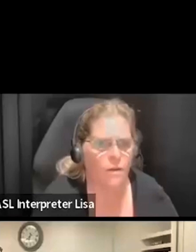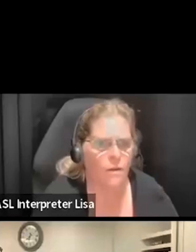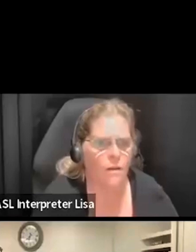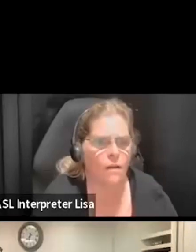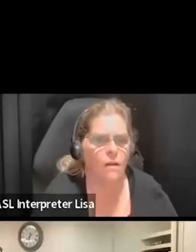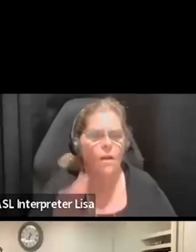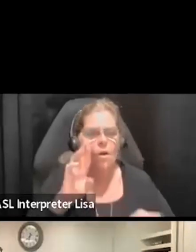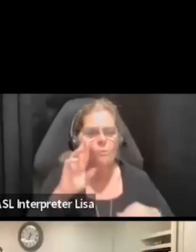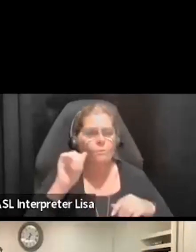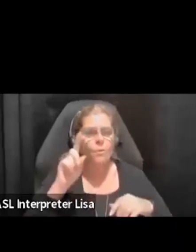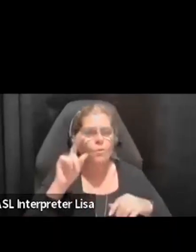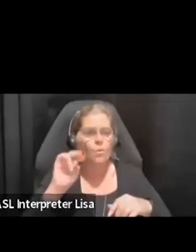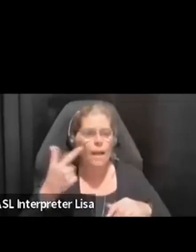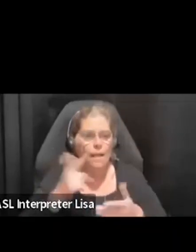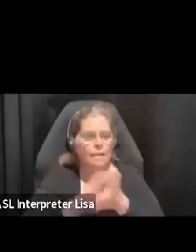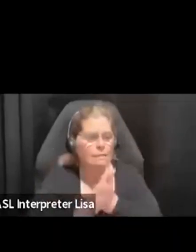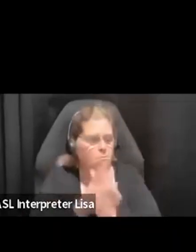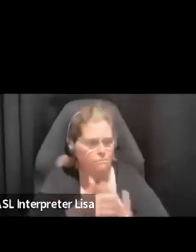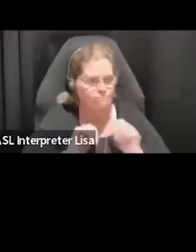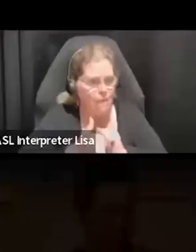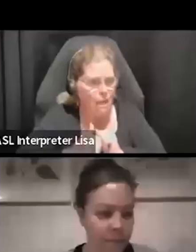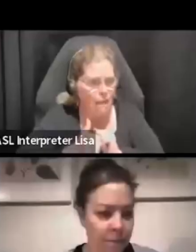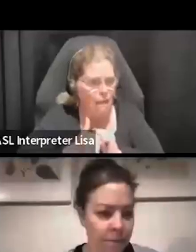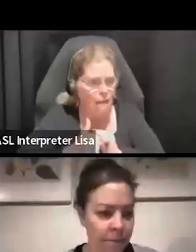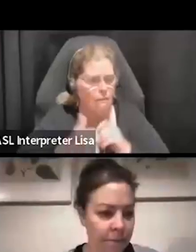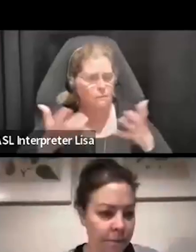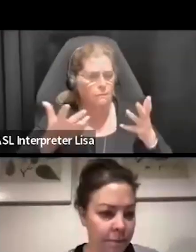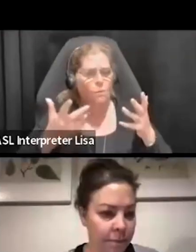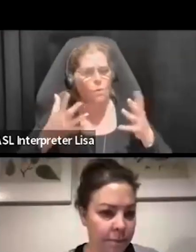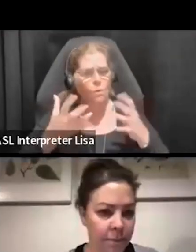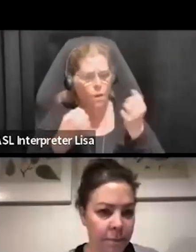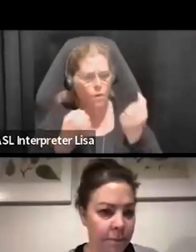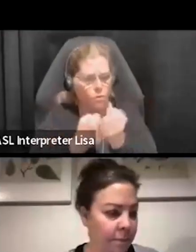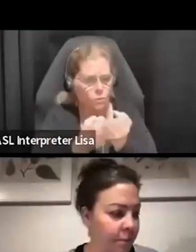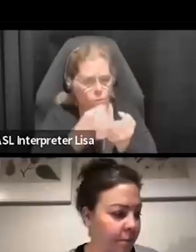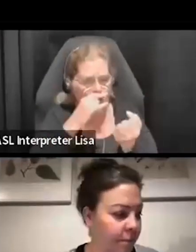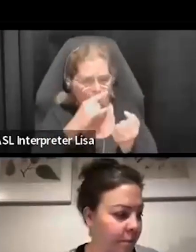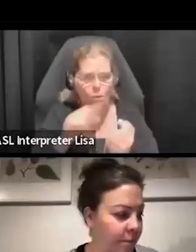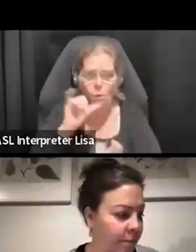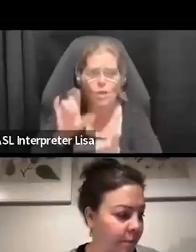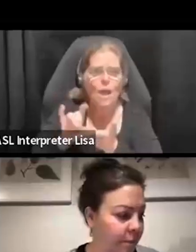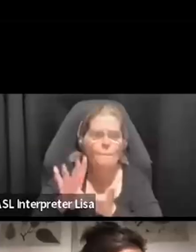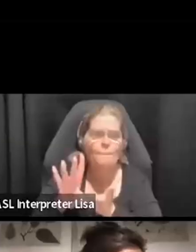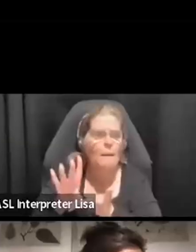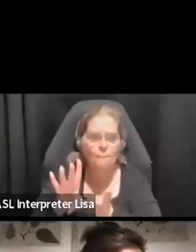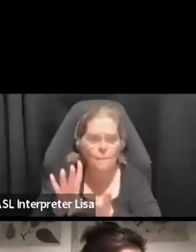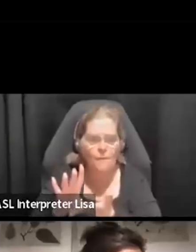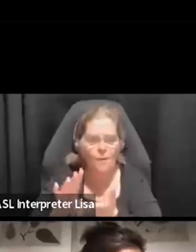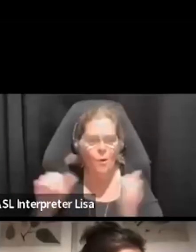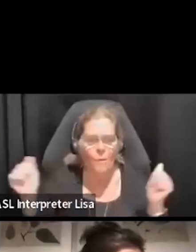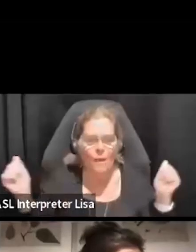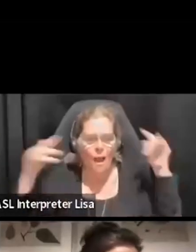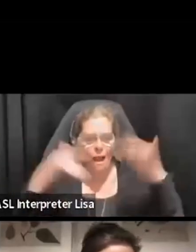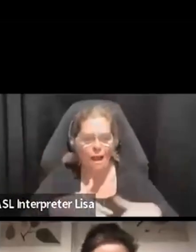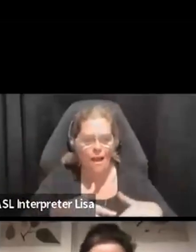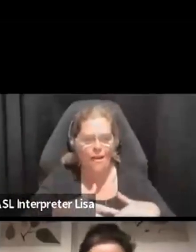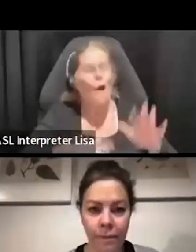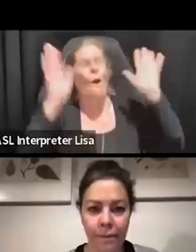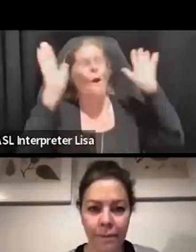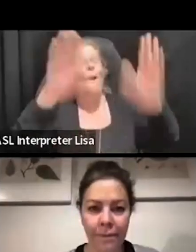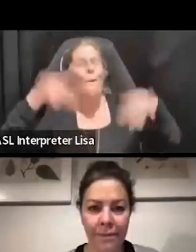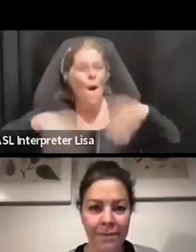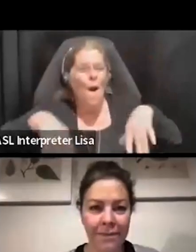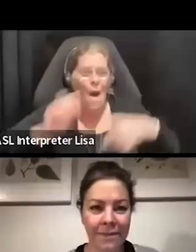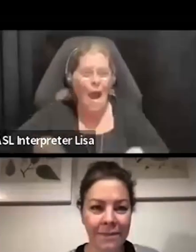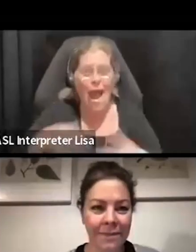such a huge asset when we're wanting to support our kids. So yeah. Well, we're not going to get bumped. We're going to have everyone come back and join us. Oh, there you go. Here I